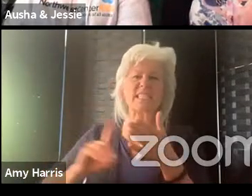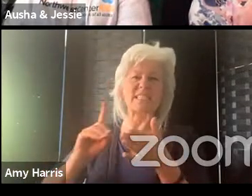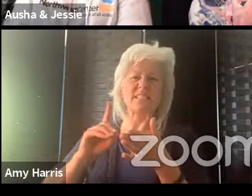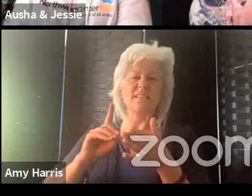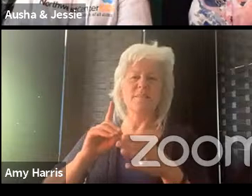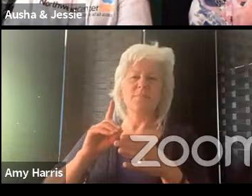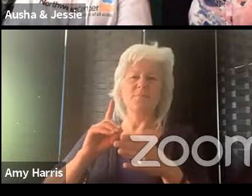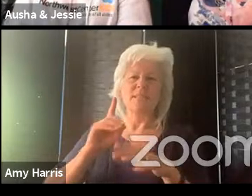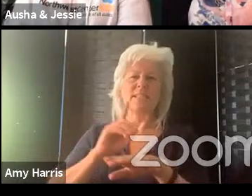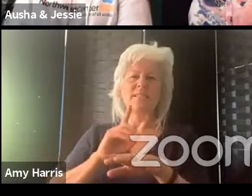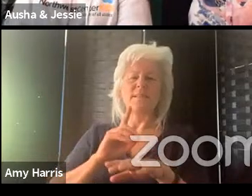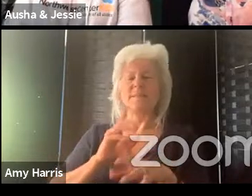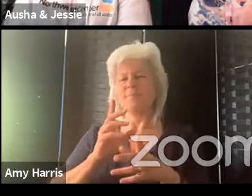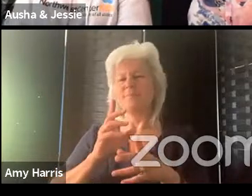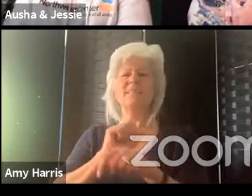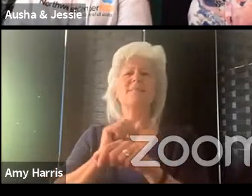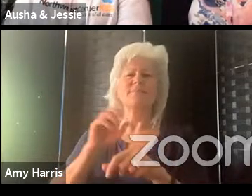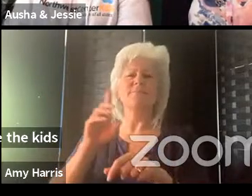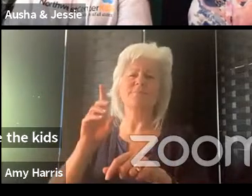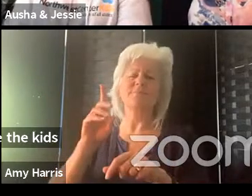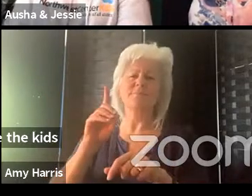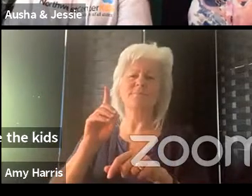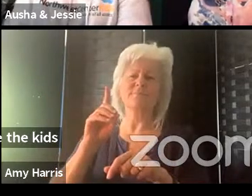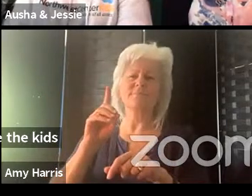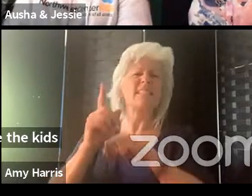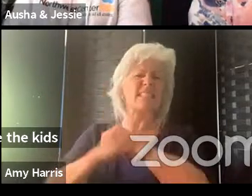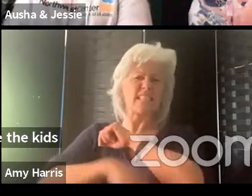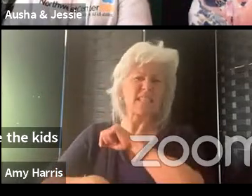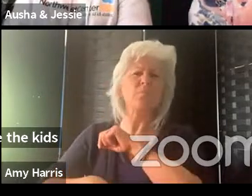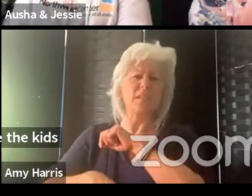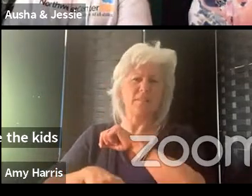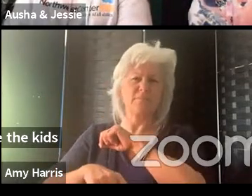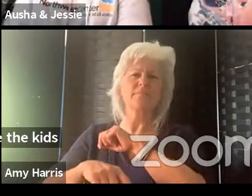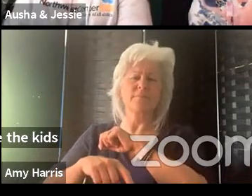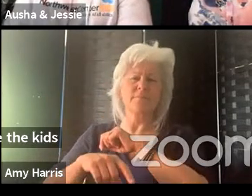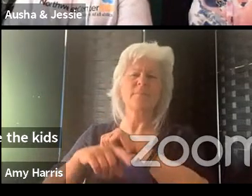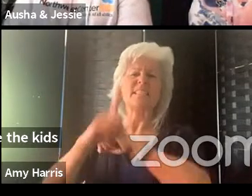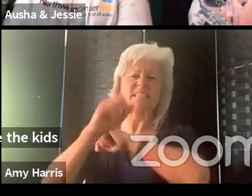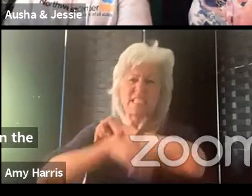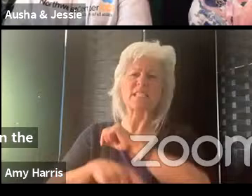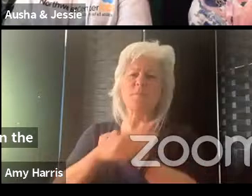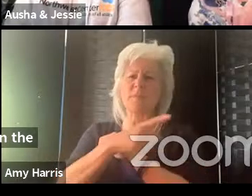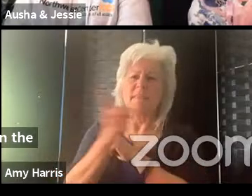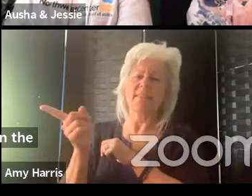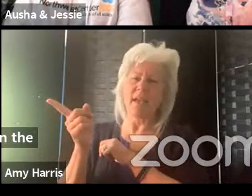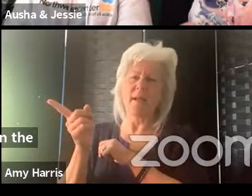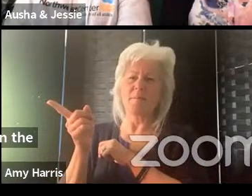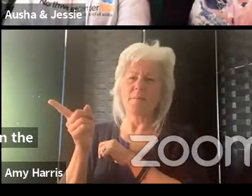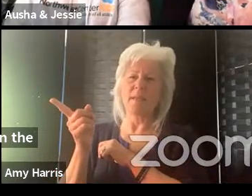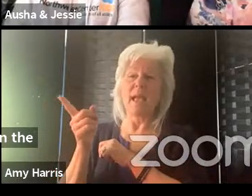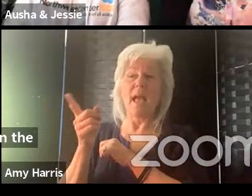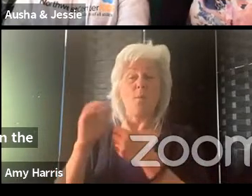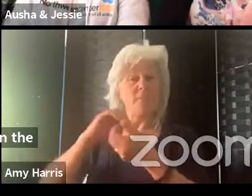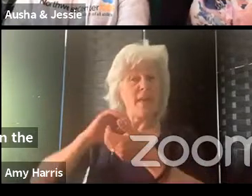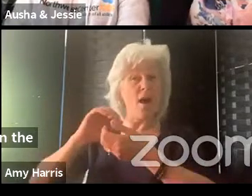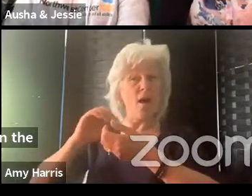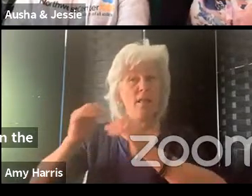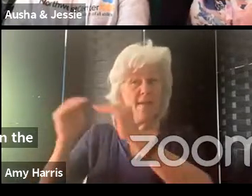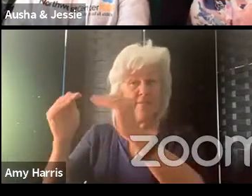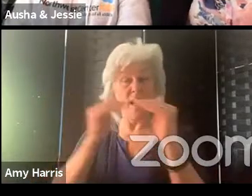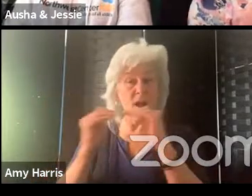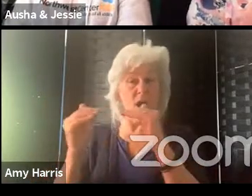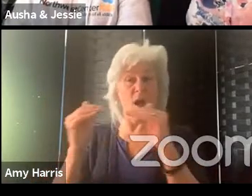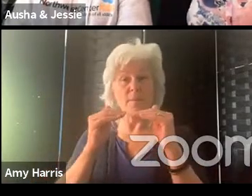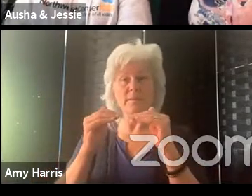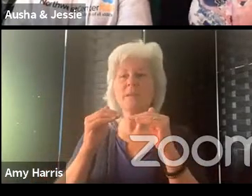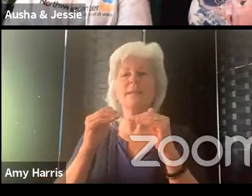have in common is the searing experience of failure in traditional school settings. You know, this work